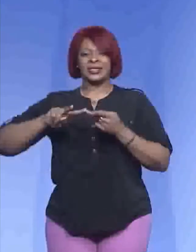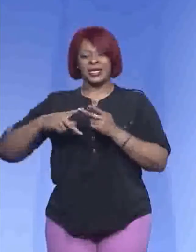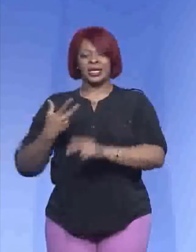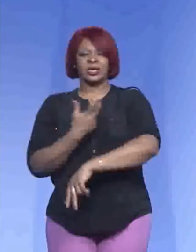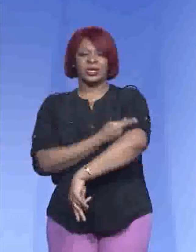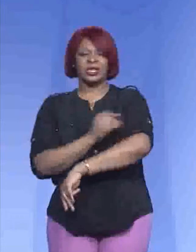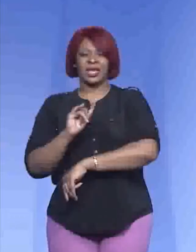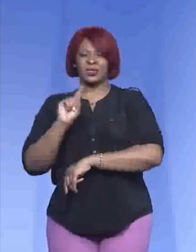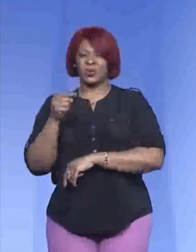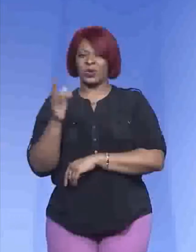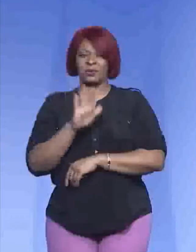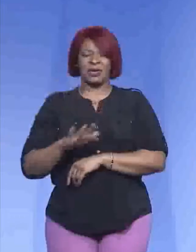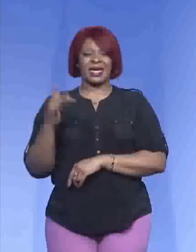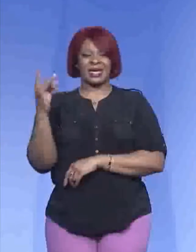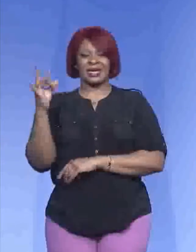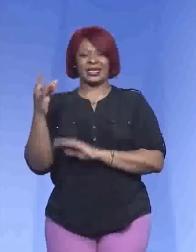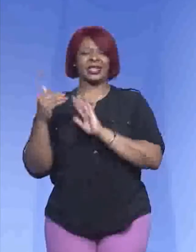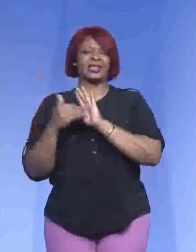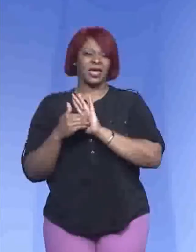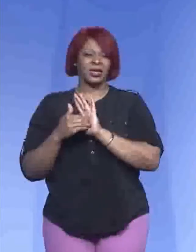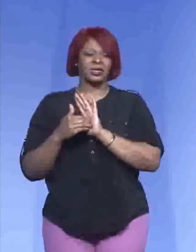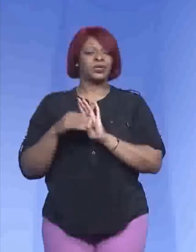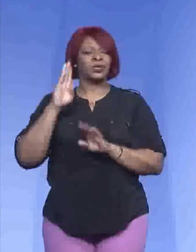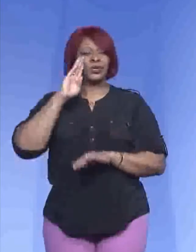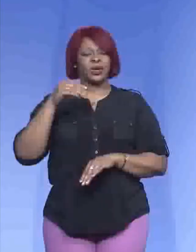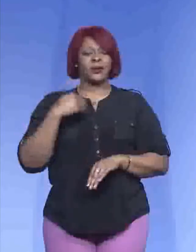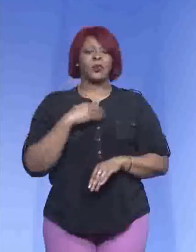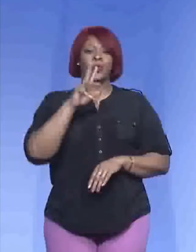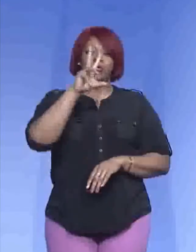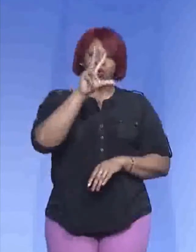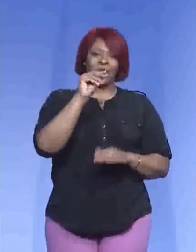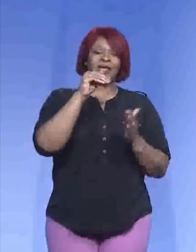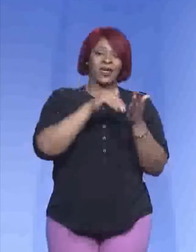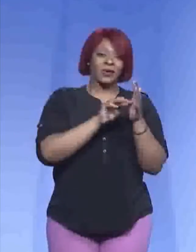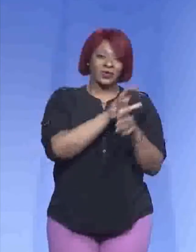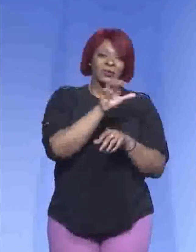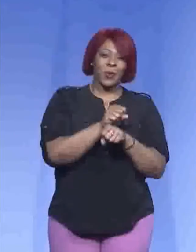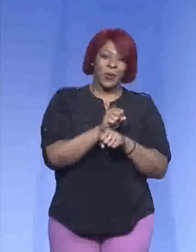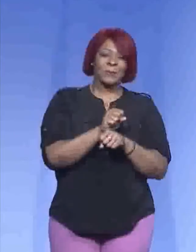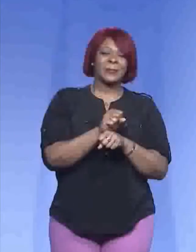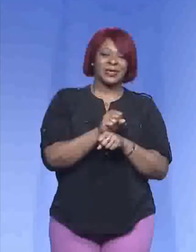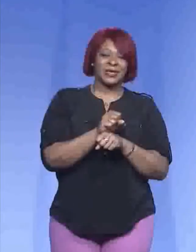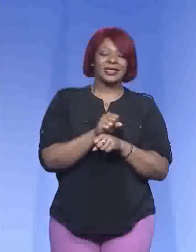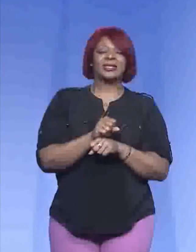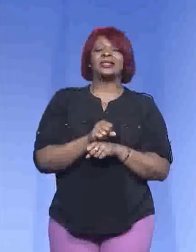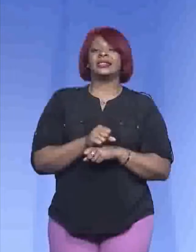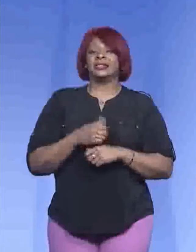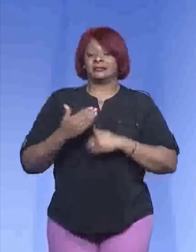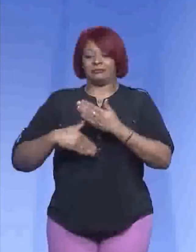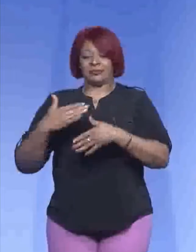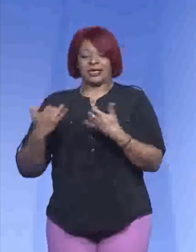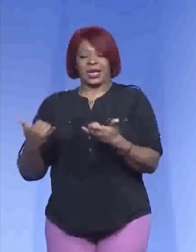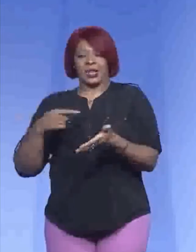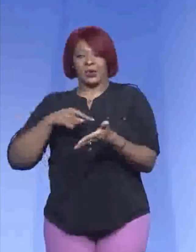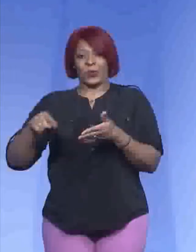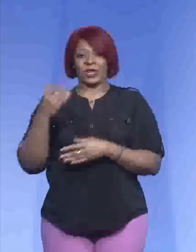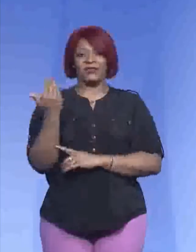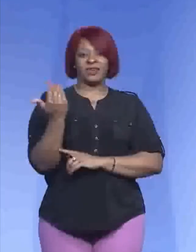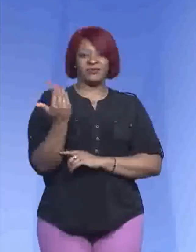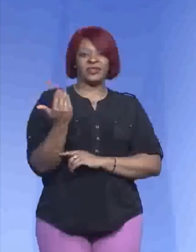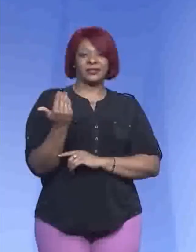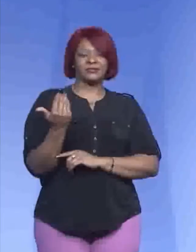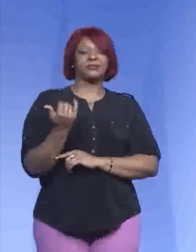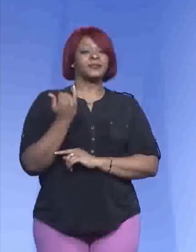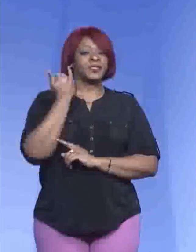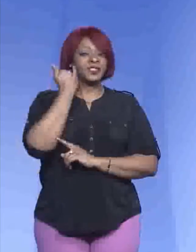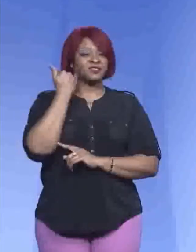that's only about 18,000. Well, as you know, I'm doing 30,000 appointments. Fast forward to the week of the 15th, if